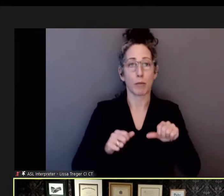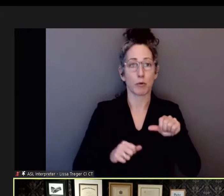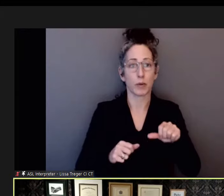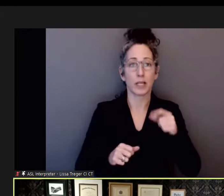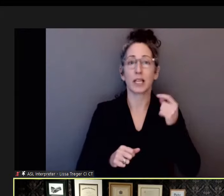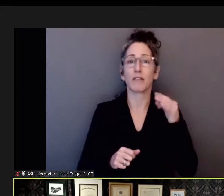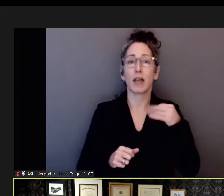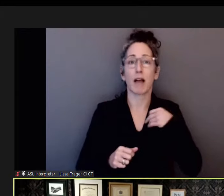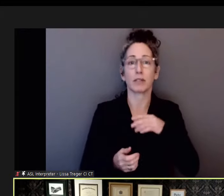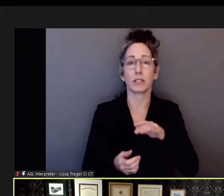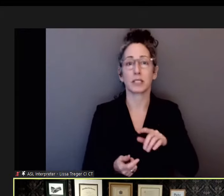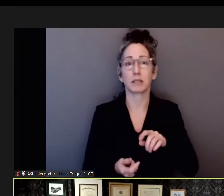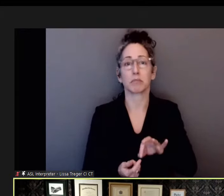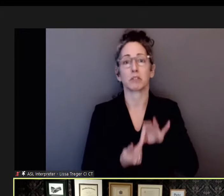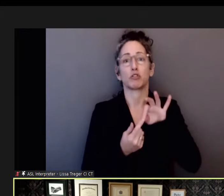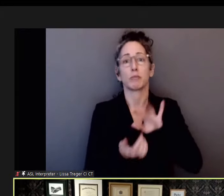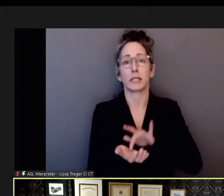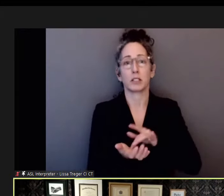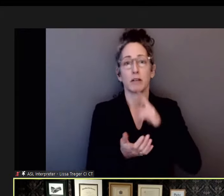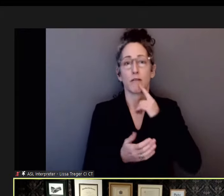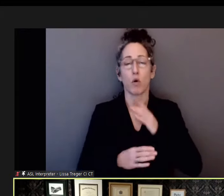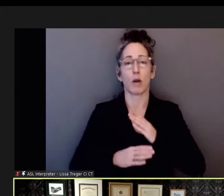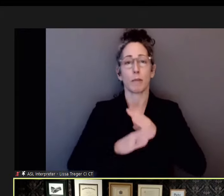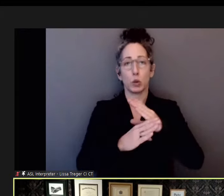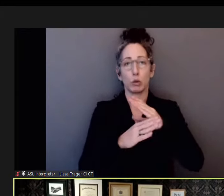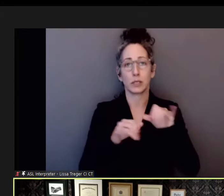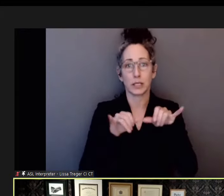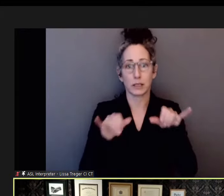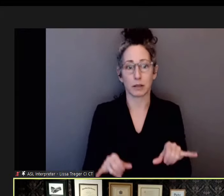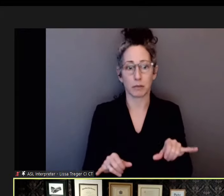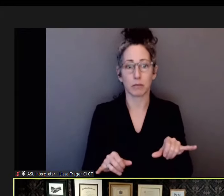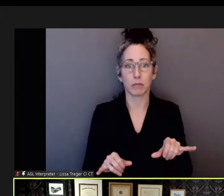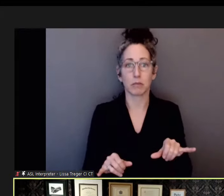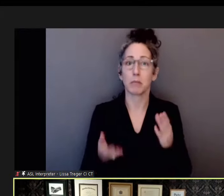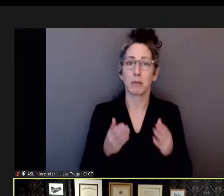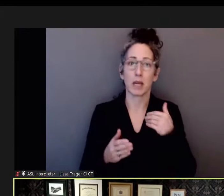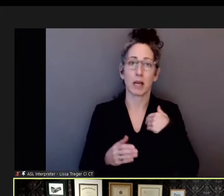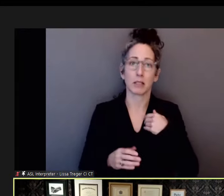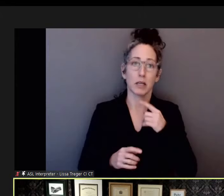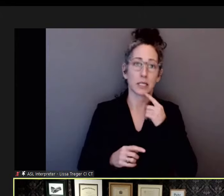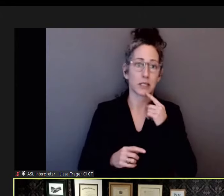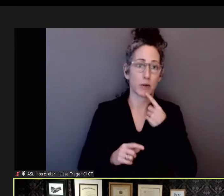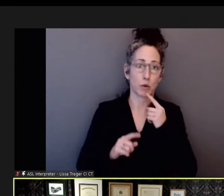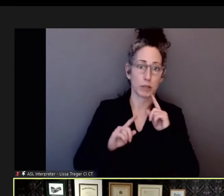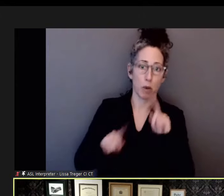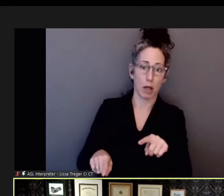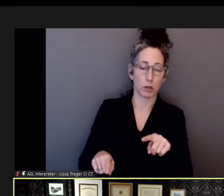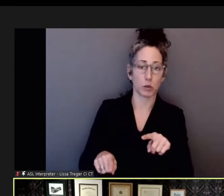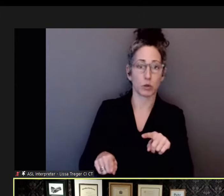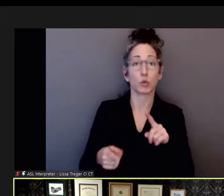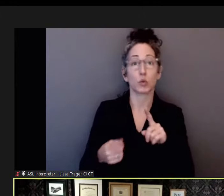therapy, may have a diminished response to the Moderna COVID-19 vaccine. And the Moderna